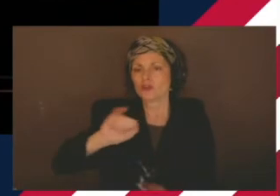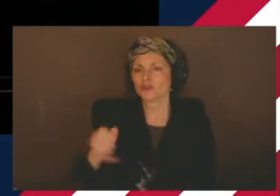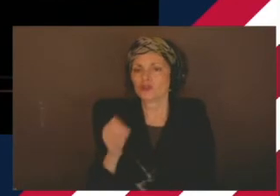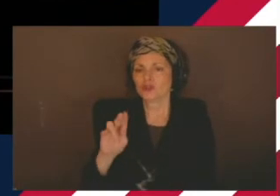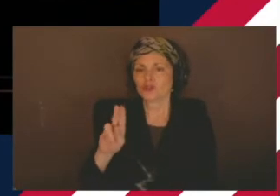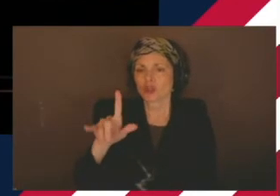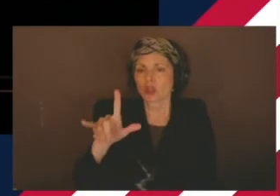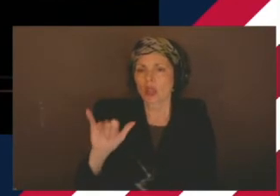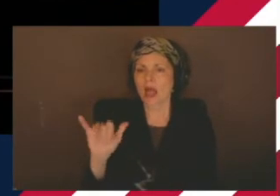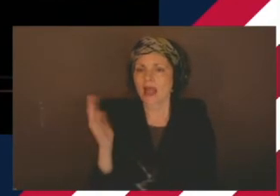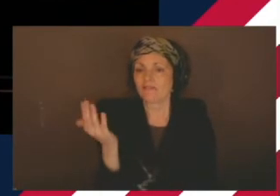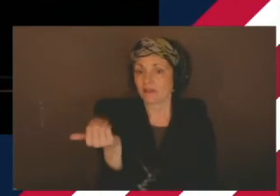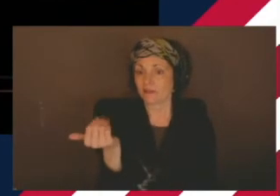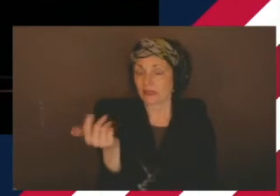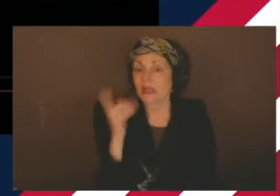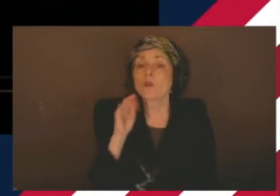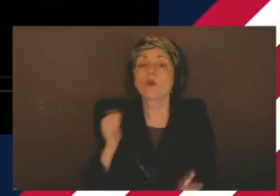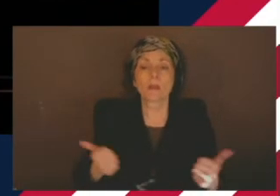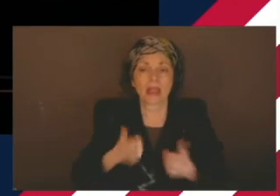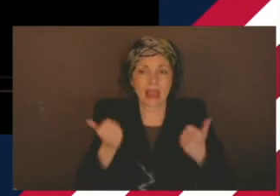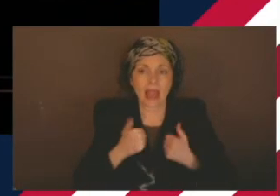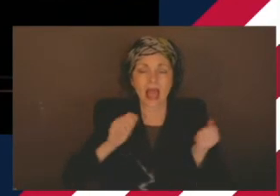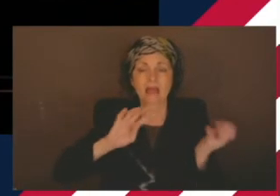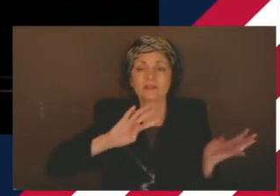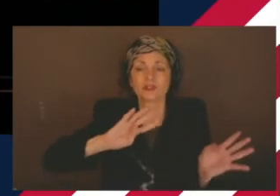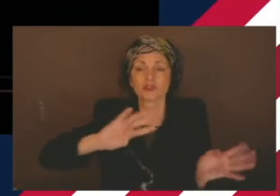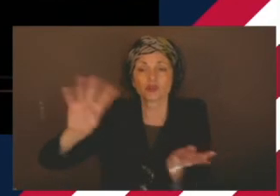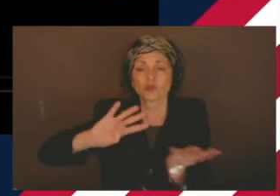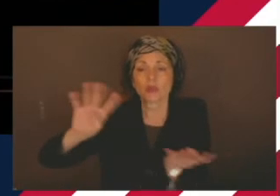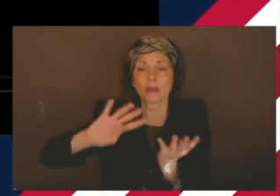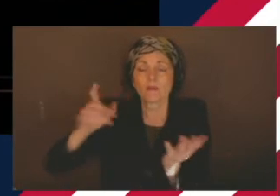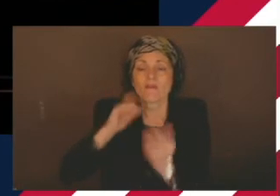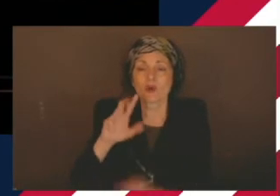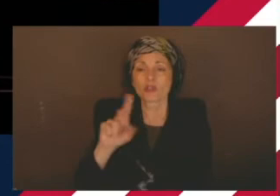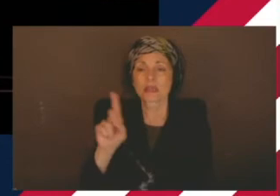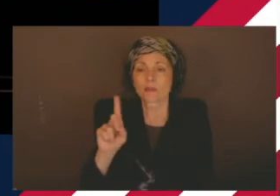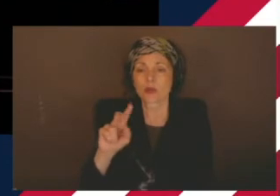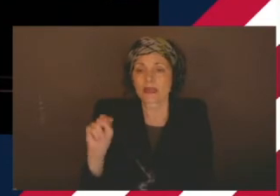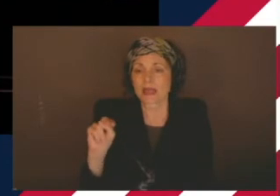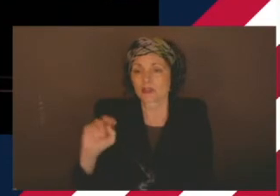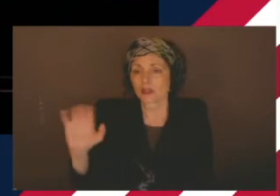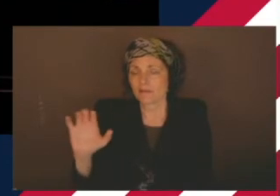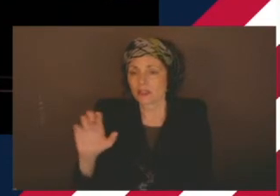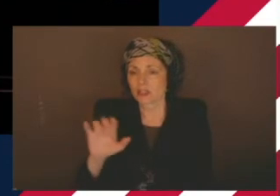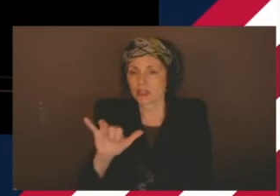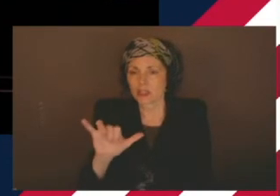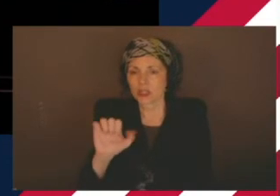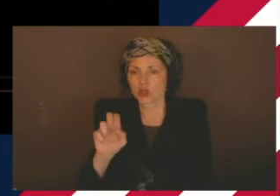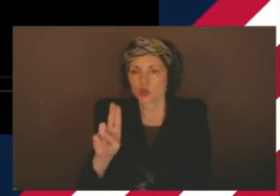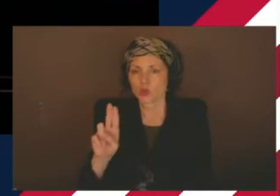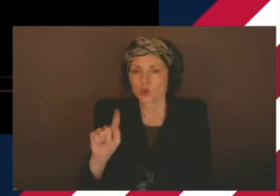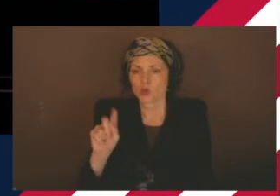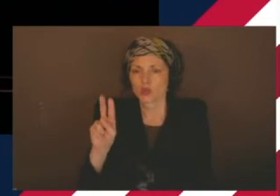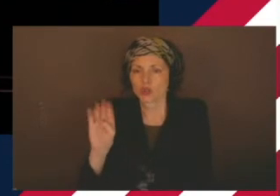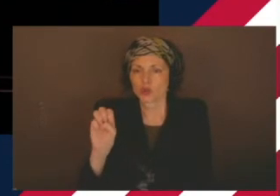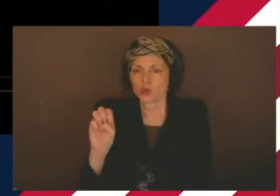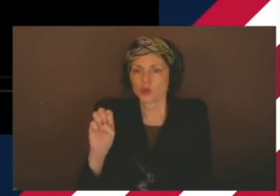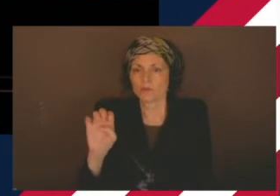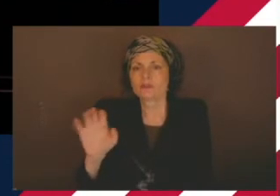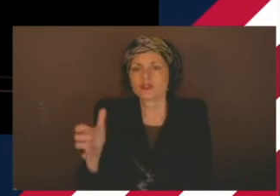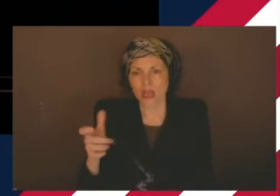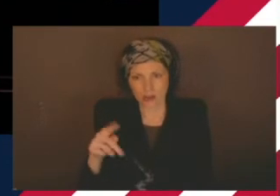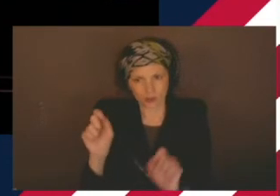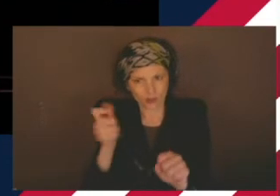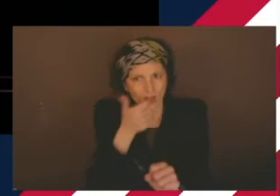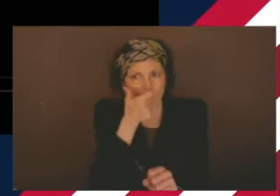be live streamed on the Democratic National Convention's YouTube channel. In the meantime, please don't forget to